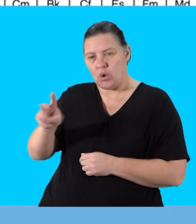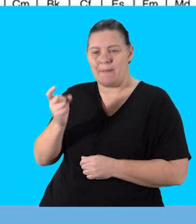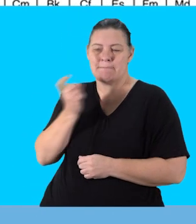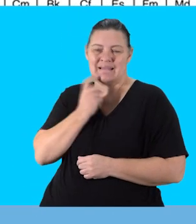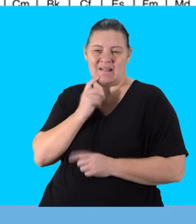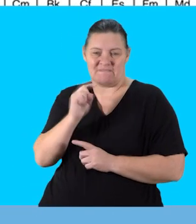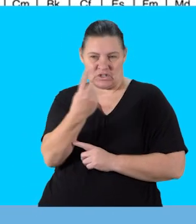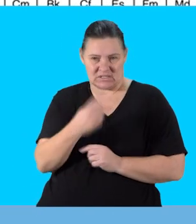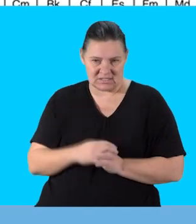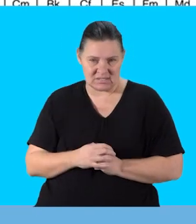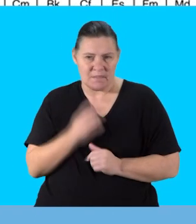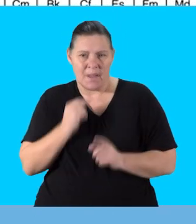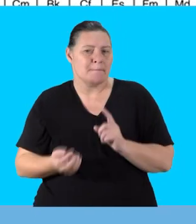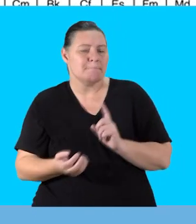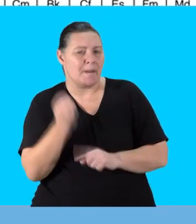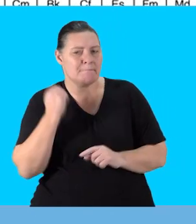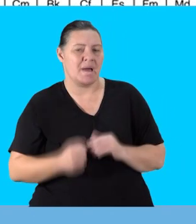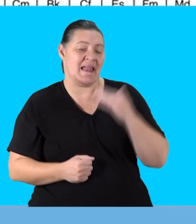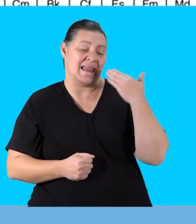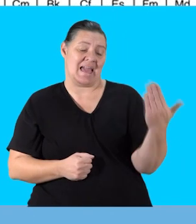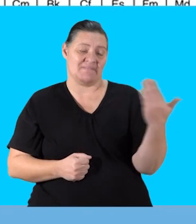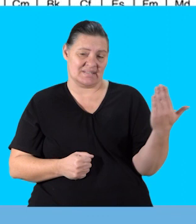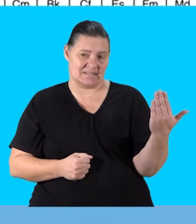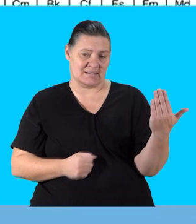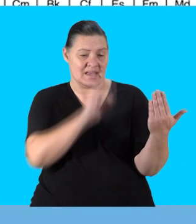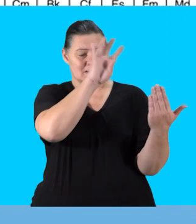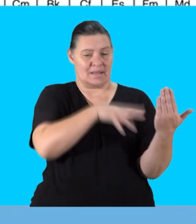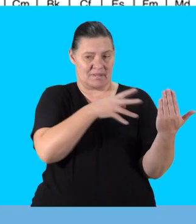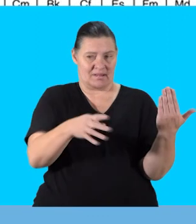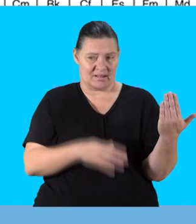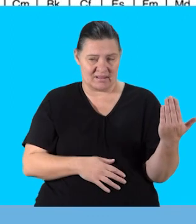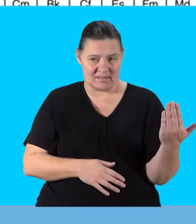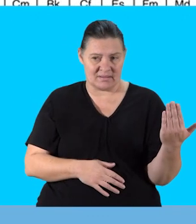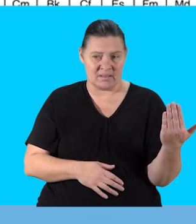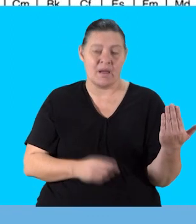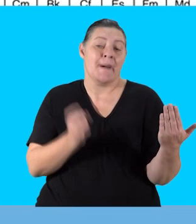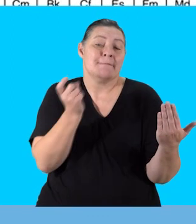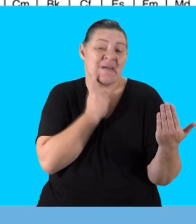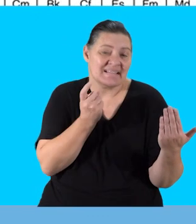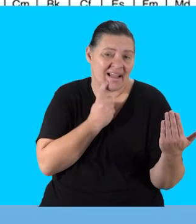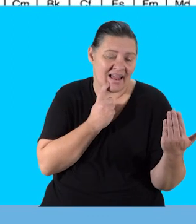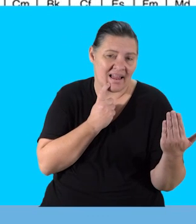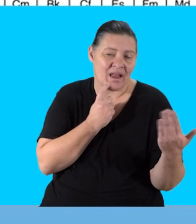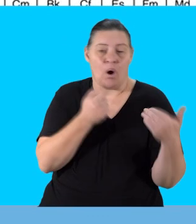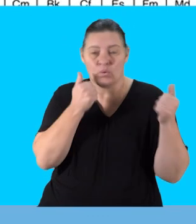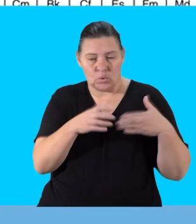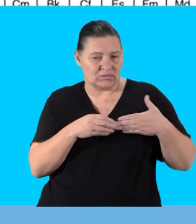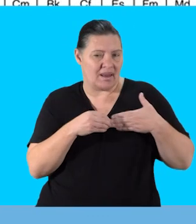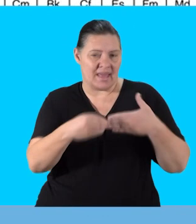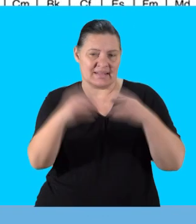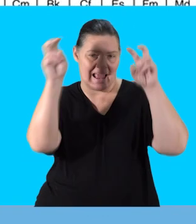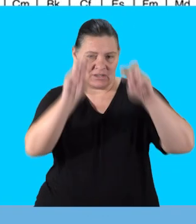our metals, which are found on the left-hand side of our periodic table. So metals, they're very good conductors